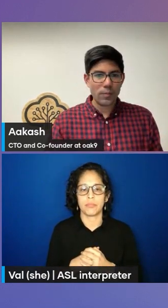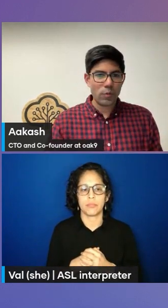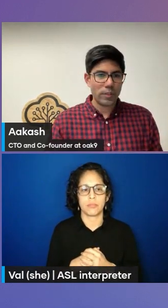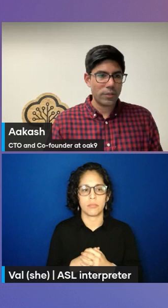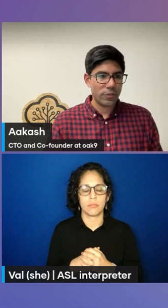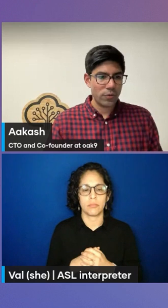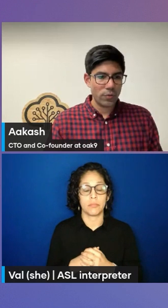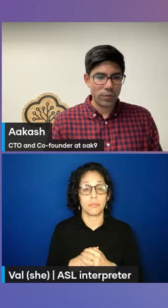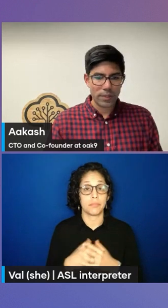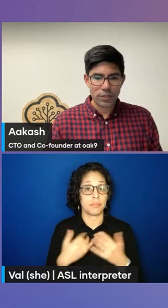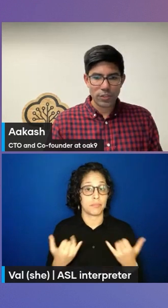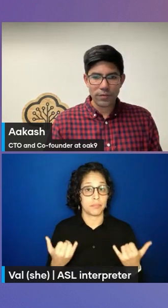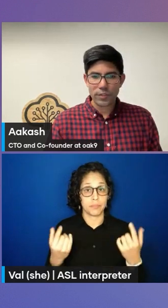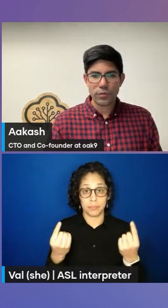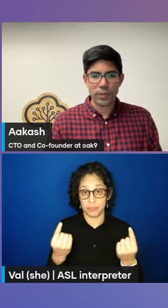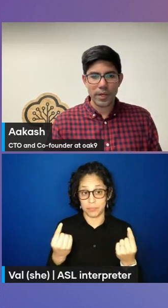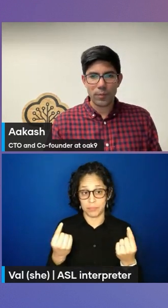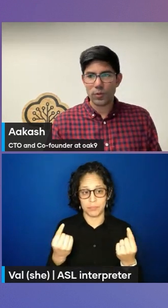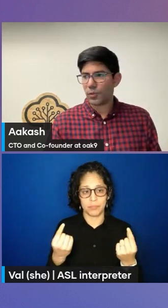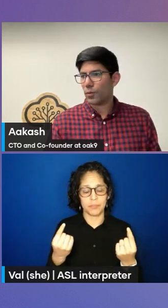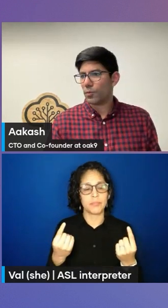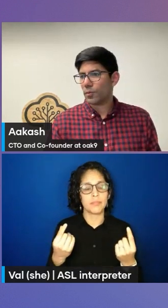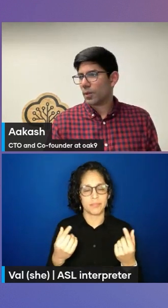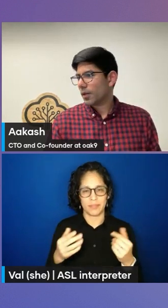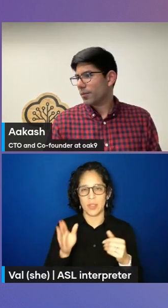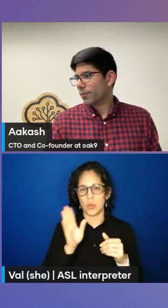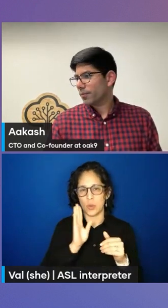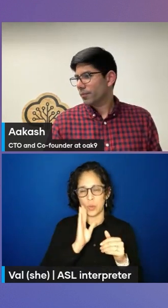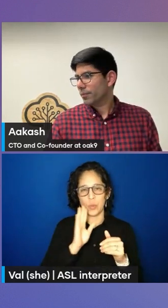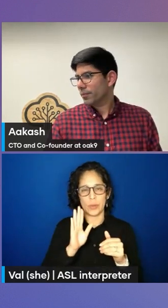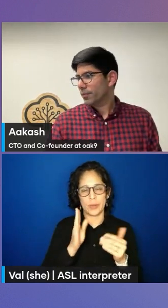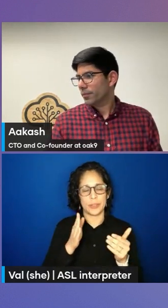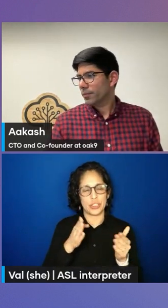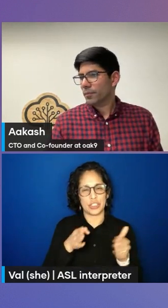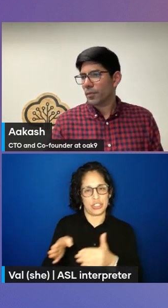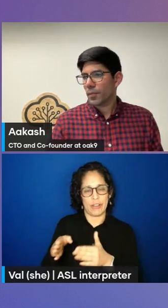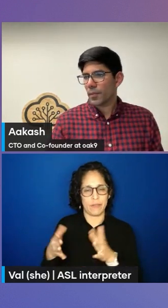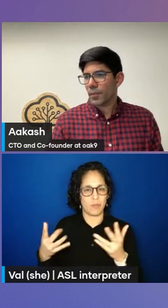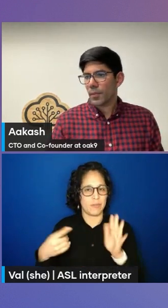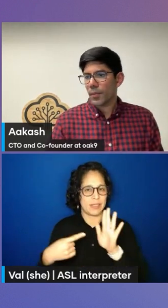what I'm going to do is shift to a demo. So